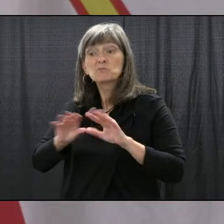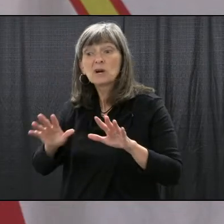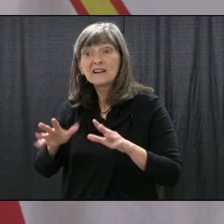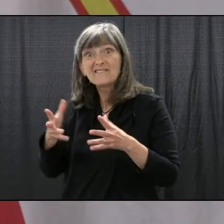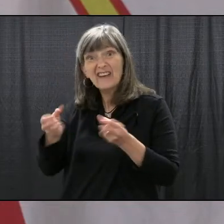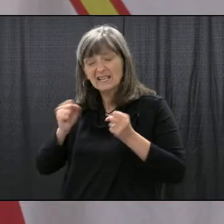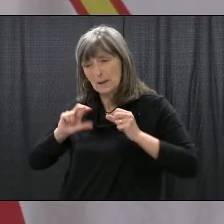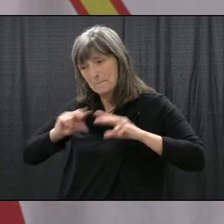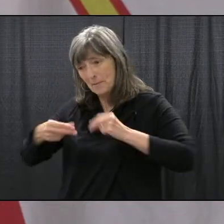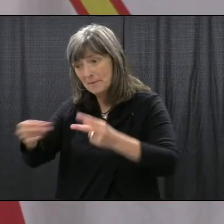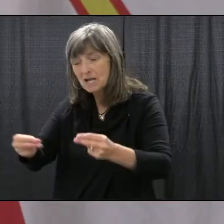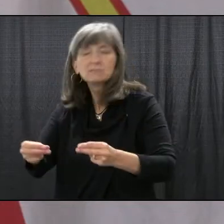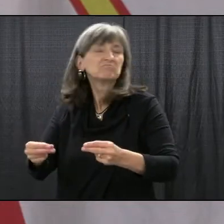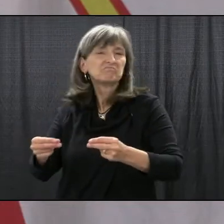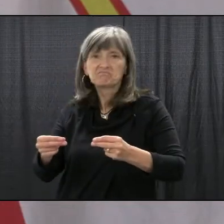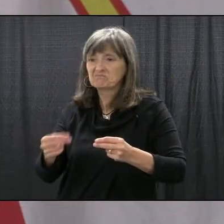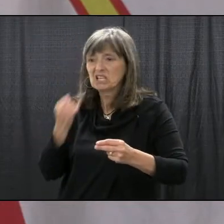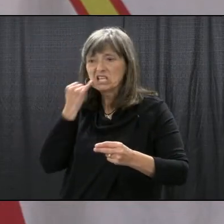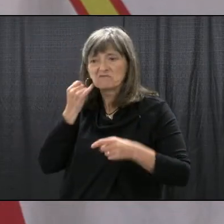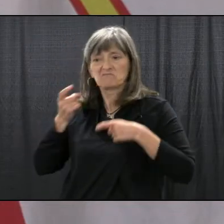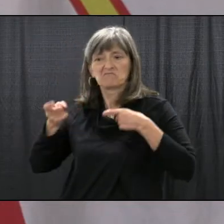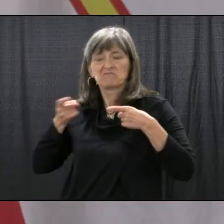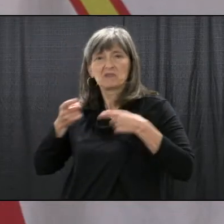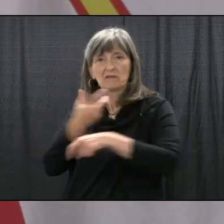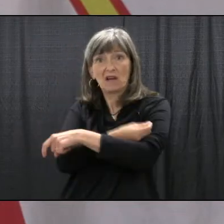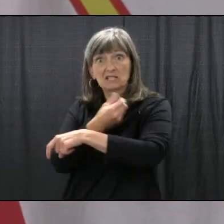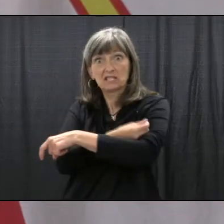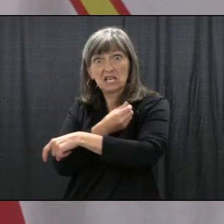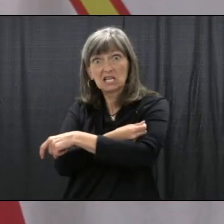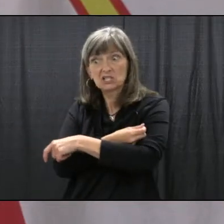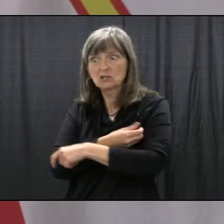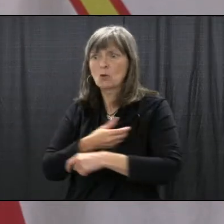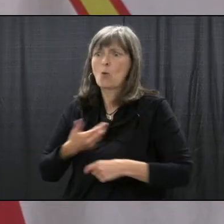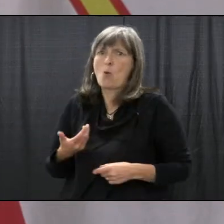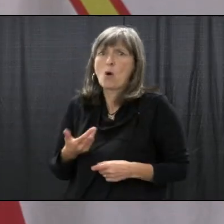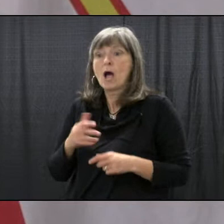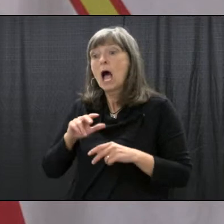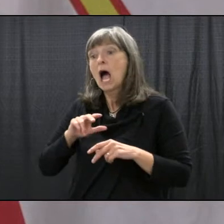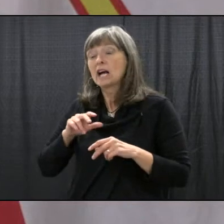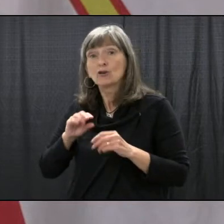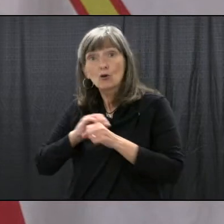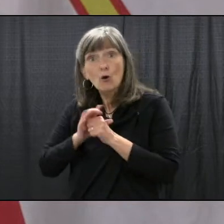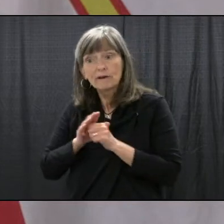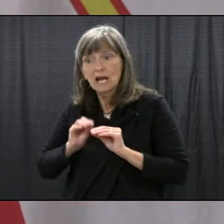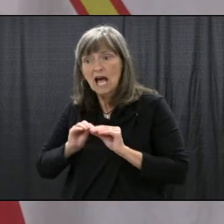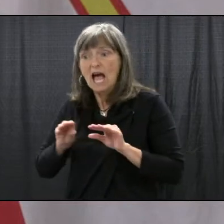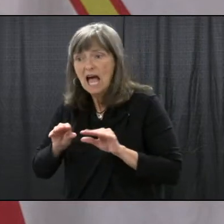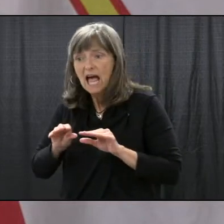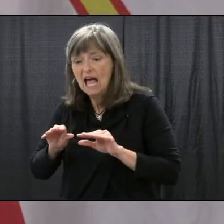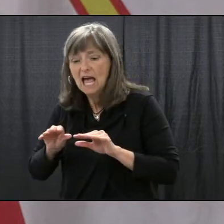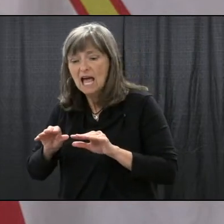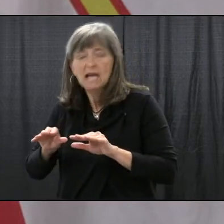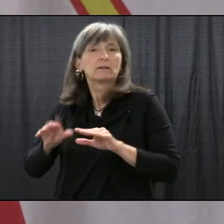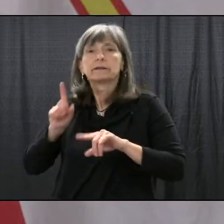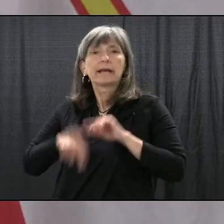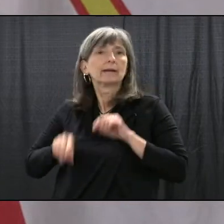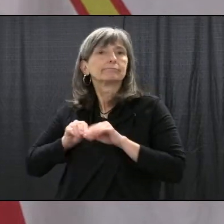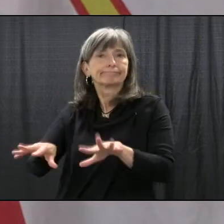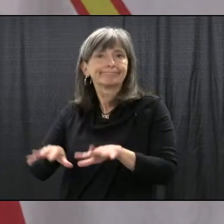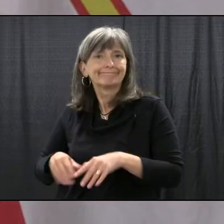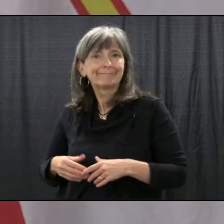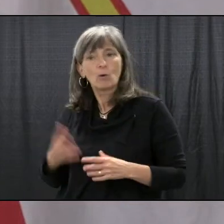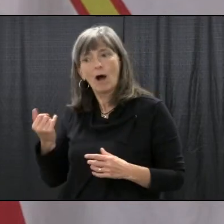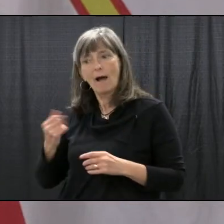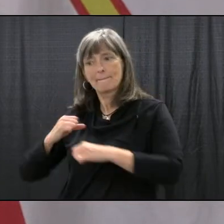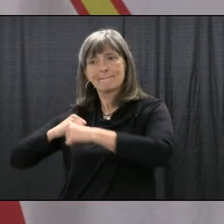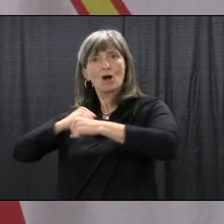quickly, even the Delta variant, are much lower when you have those high rates of vaccination. So we all have it within our power to make